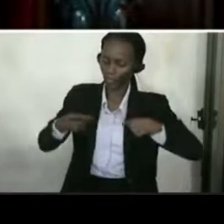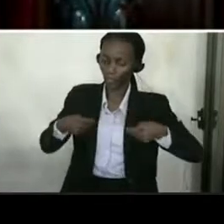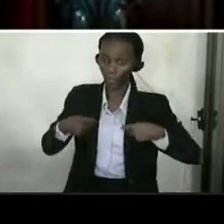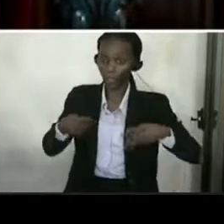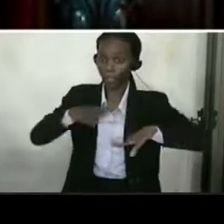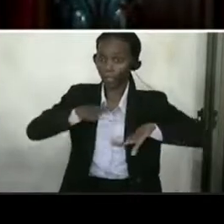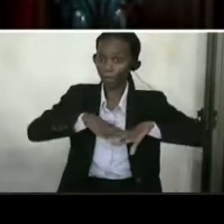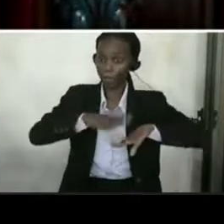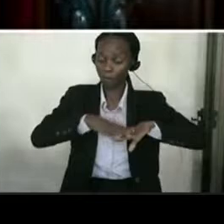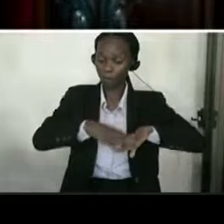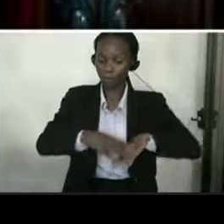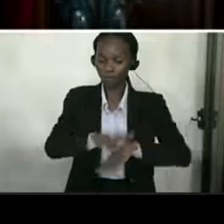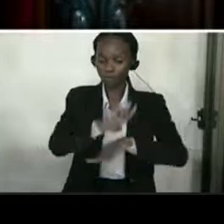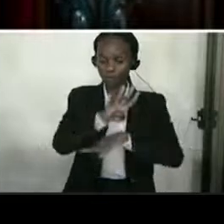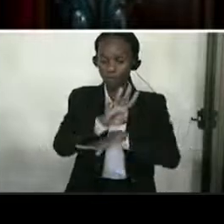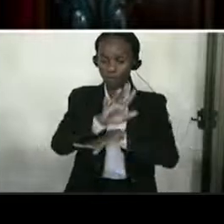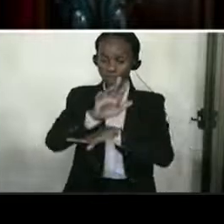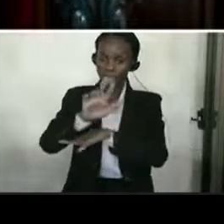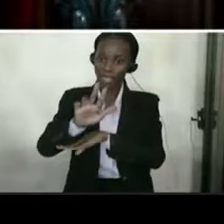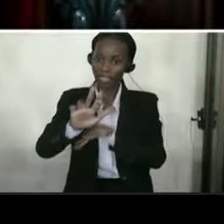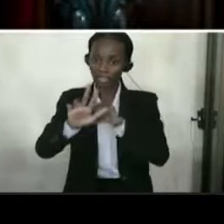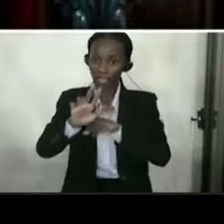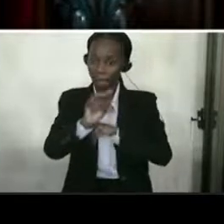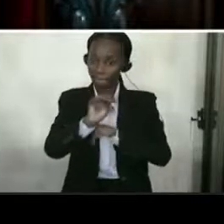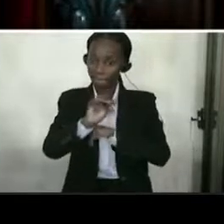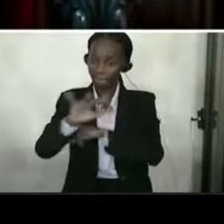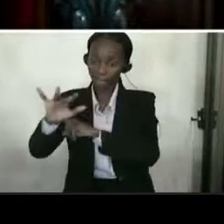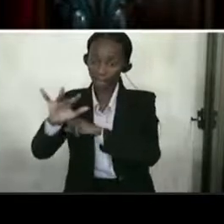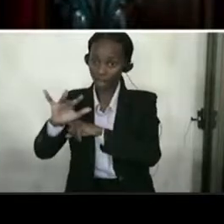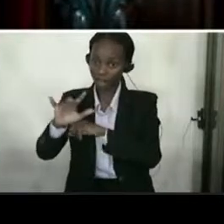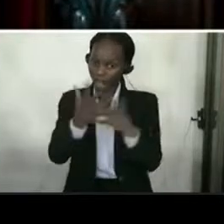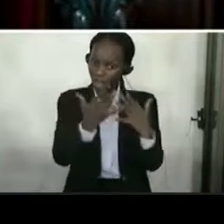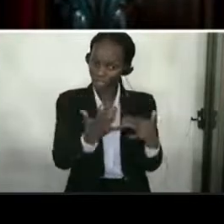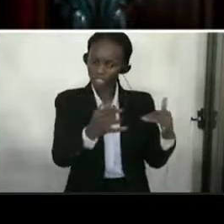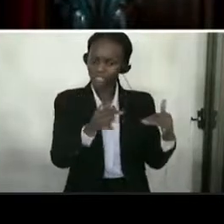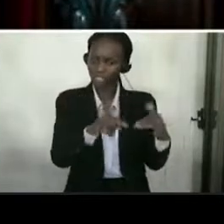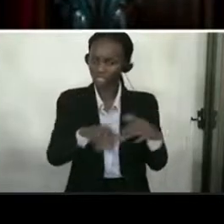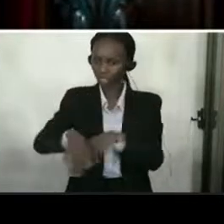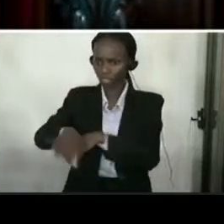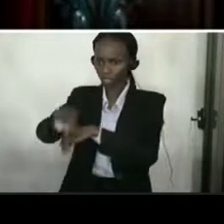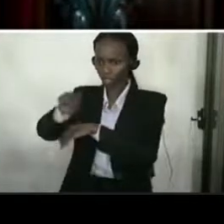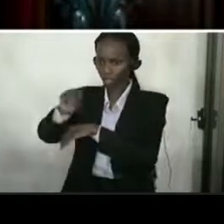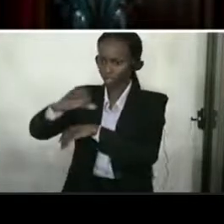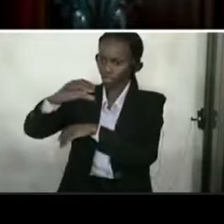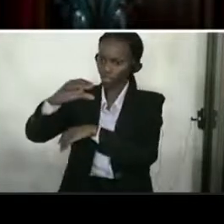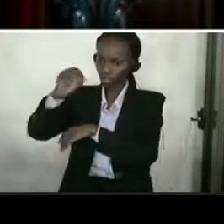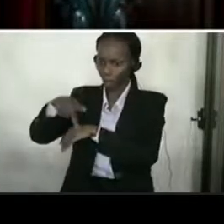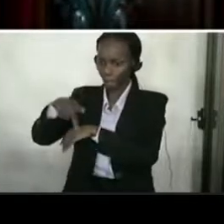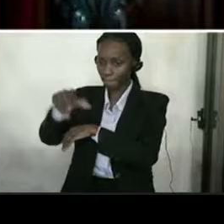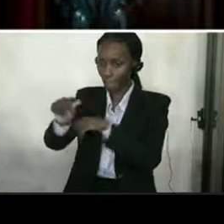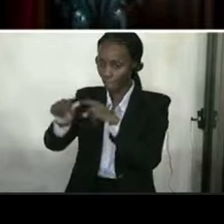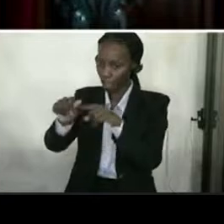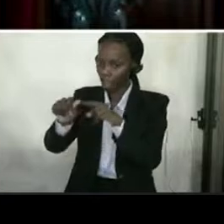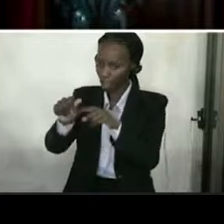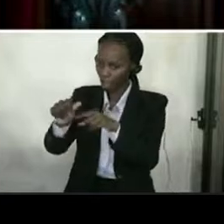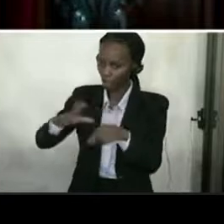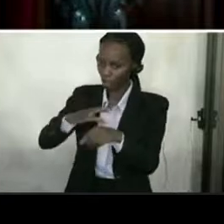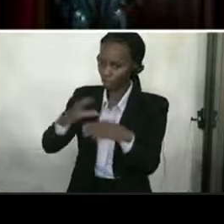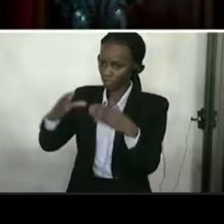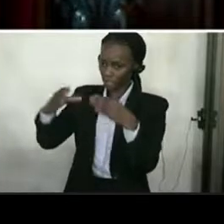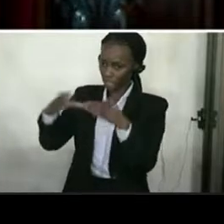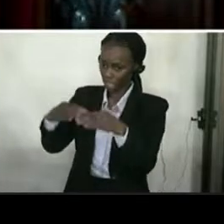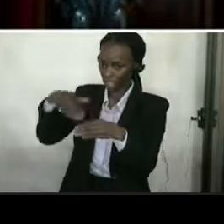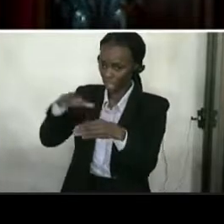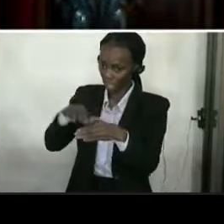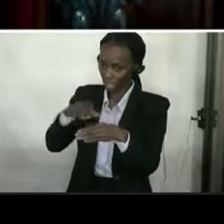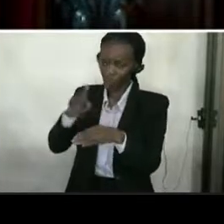48 billion. As the legislature and this SCOPA committee, we must begin to think of different ways to